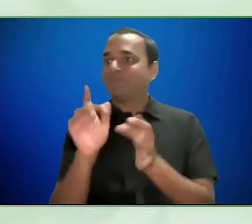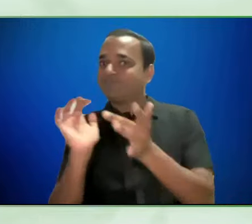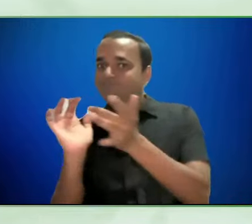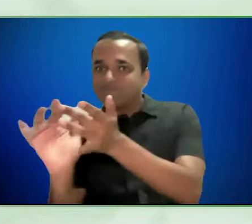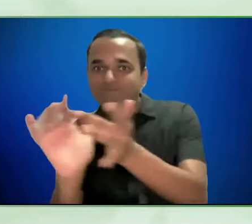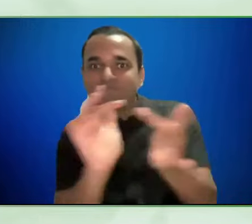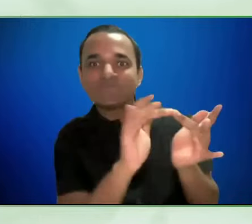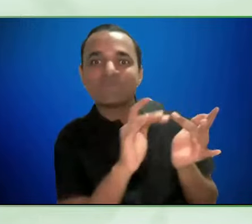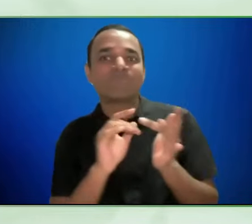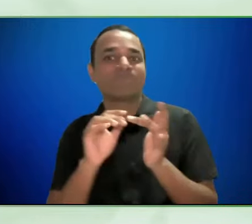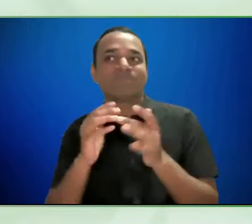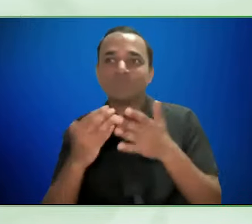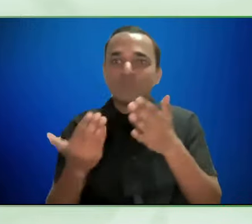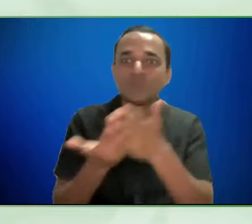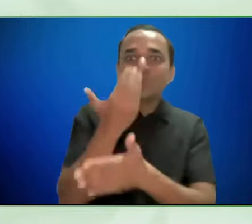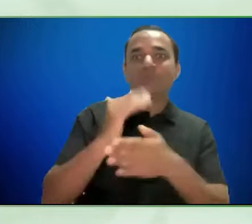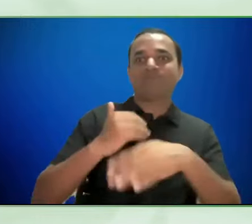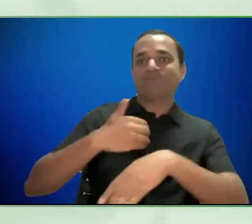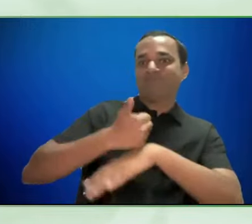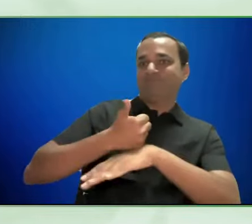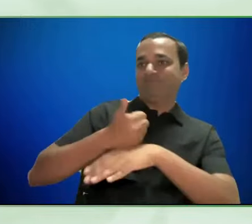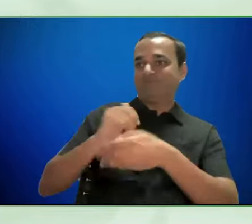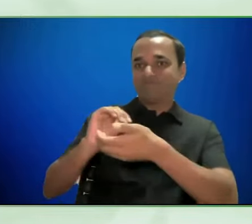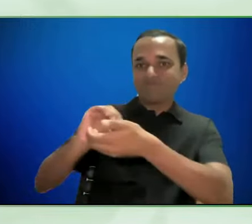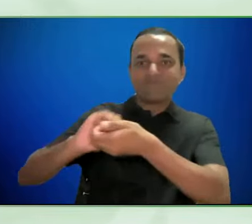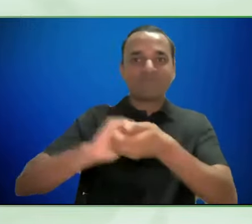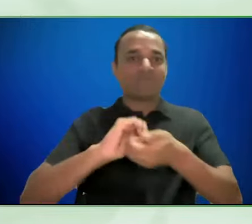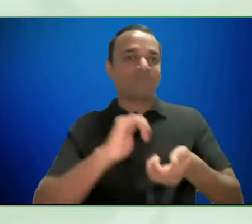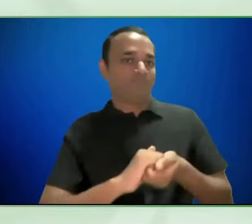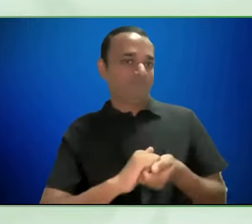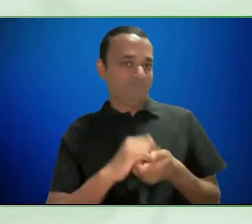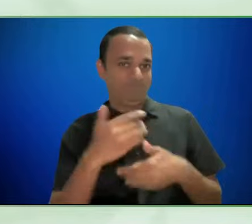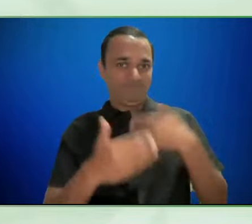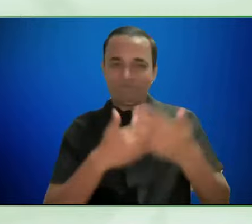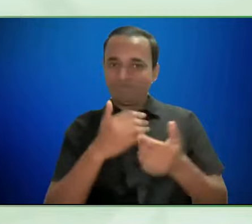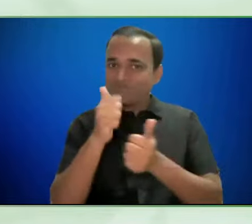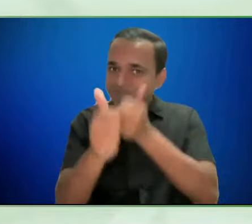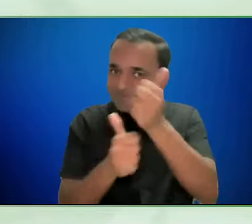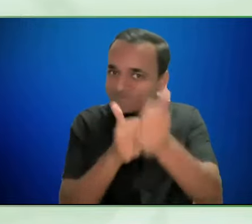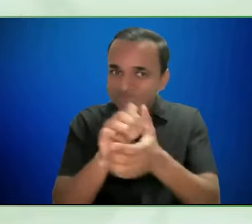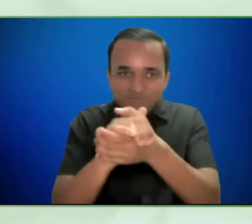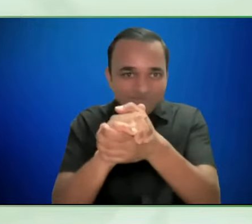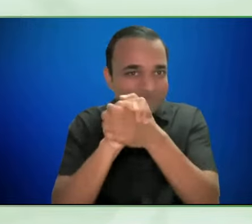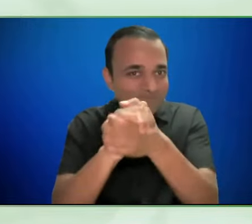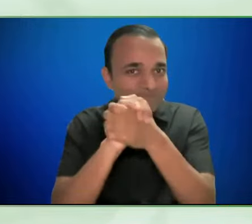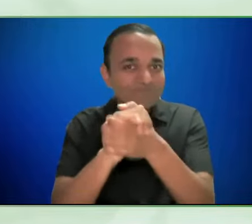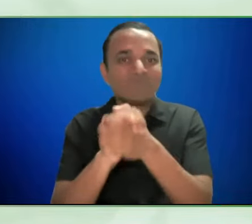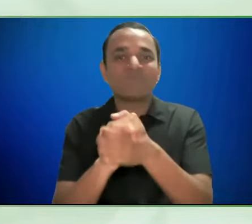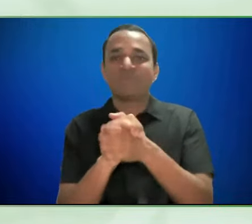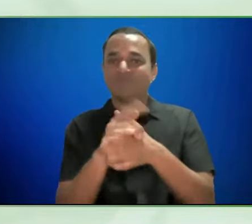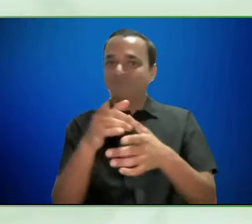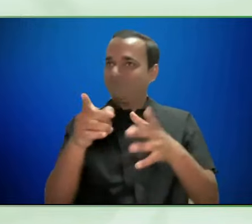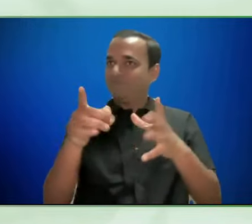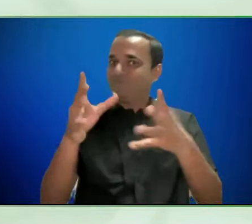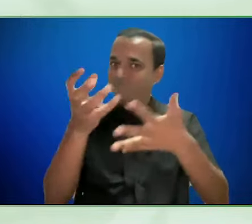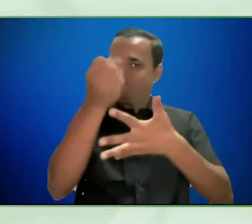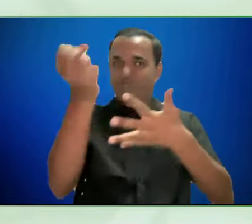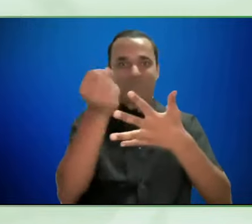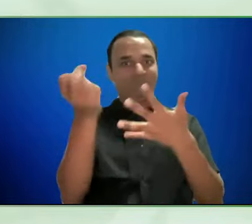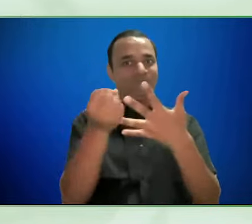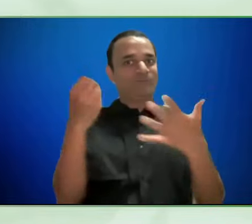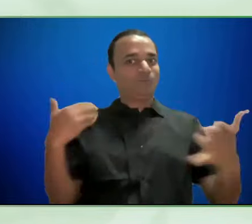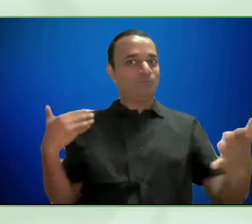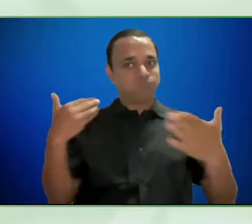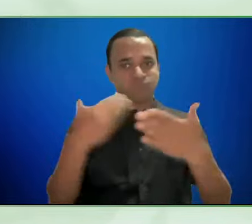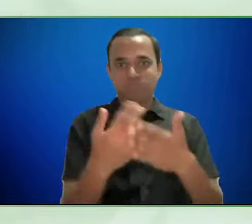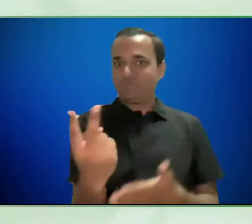Fionn, you're really a very experienced interviewer and speaker already, so I think I was a lot more nervous than you were. So thanks a lot for being